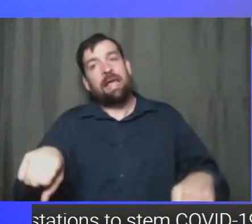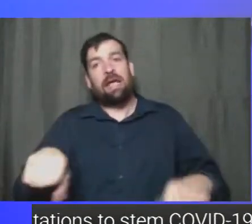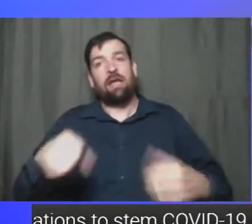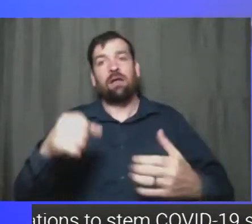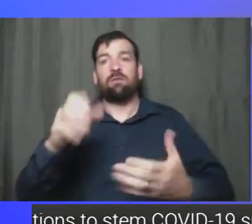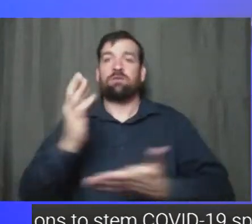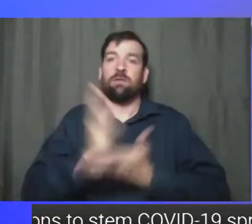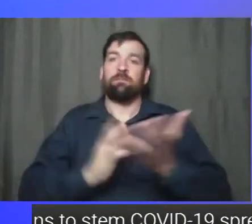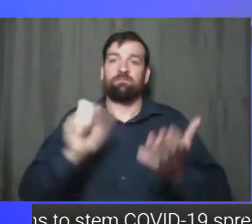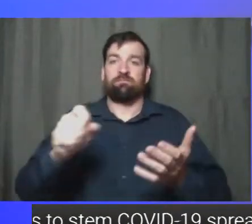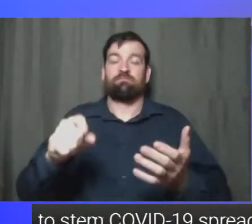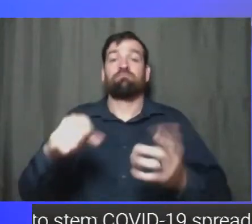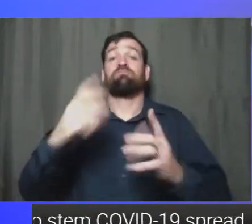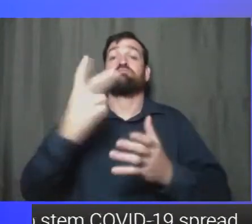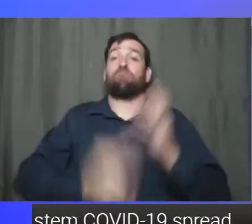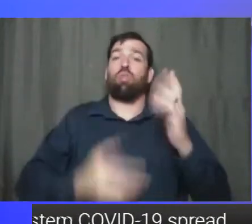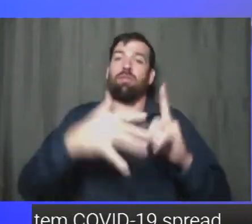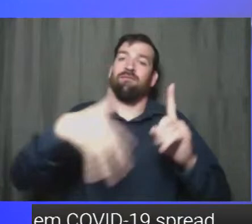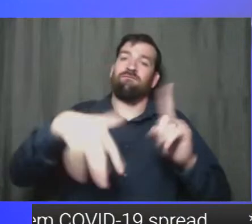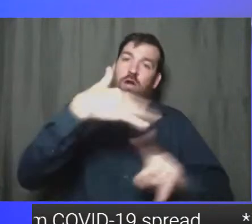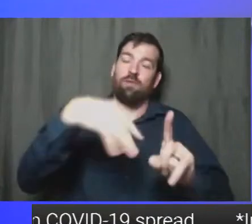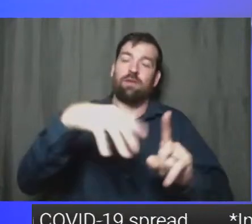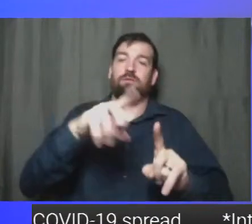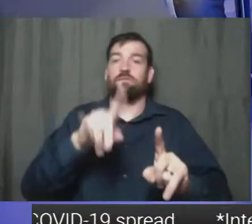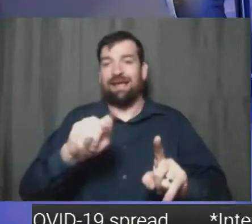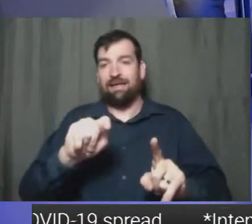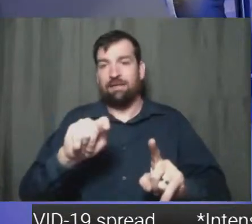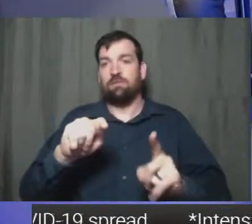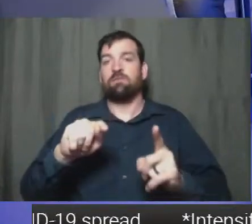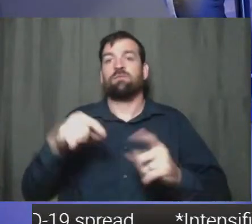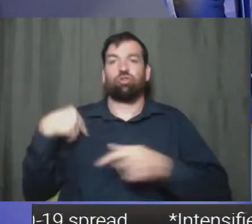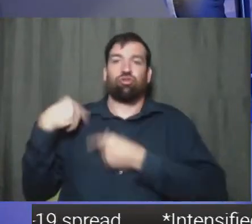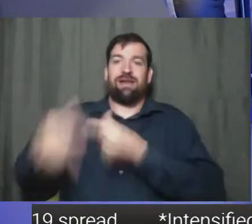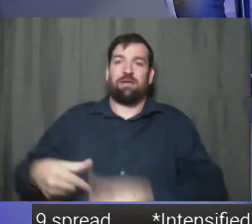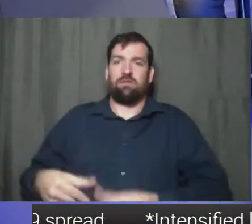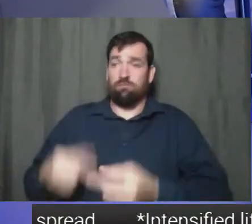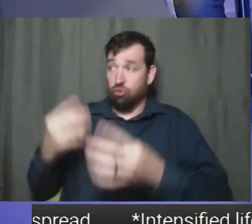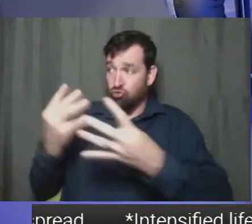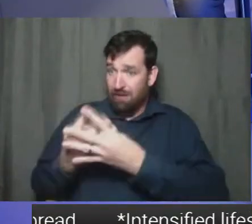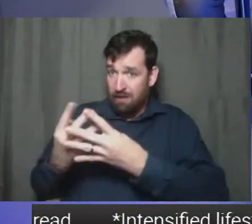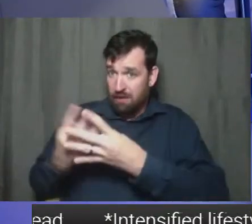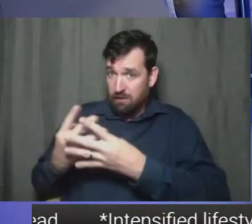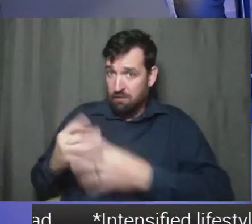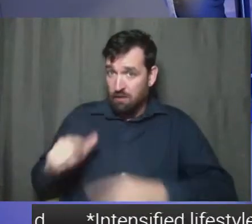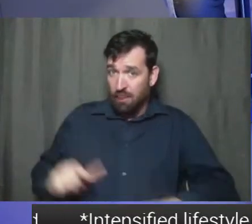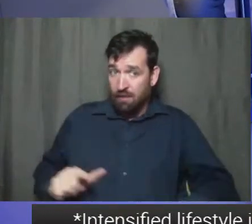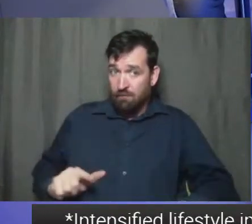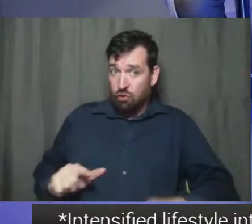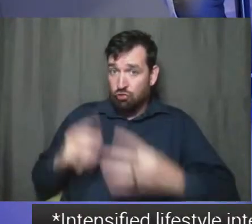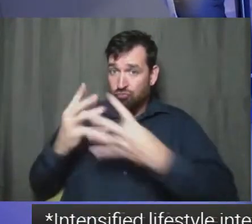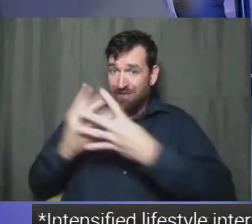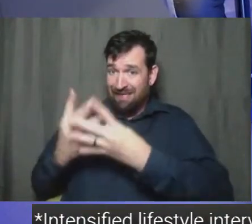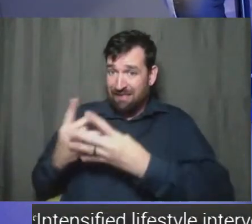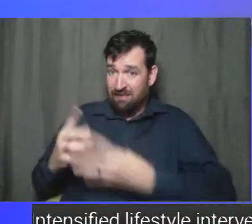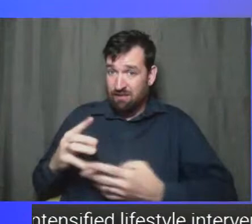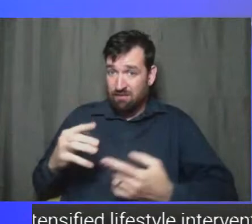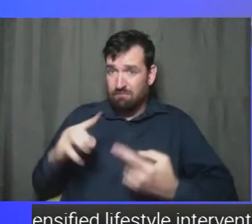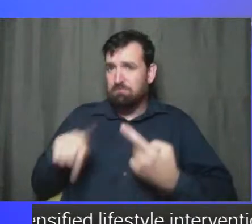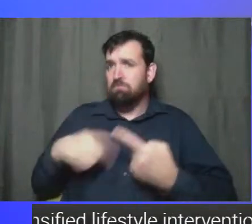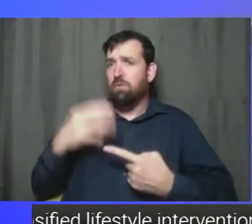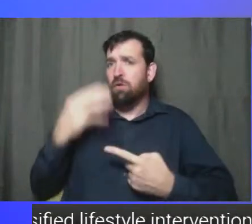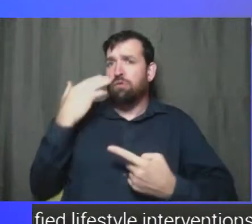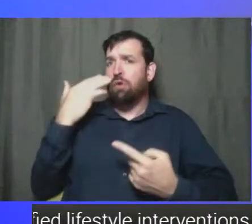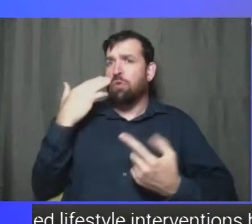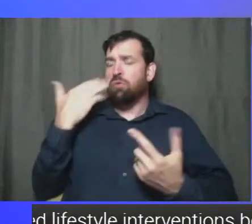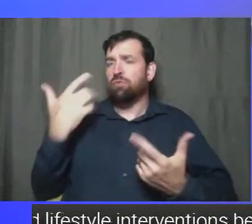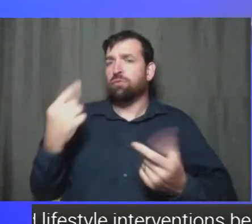both your environment, your diet, your nutrition, but also genetics. What about screenings? Are there liver screenings, and when would you know to get one or need one? So the good news